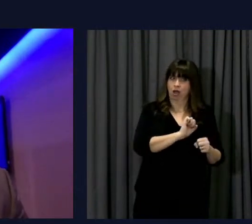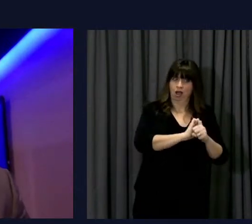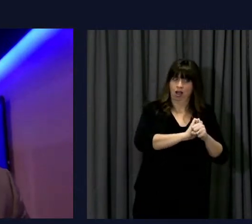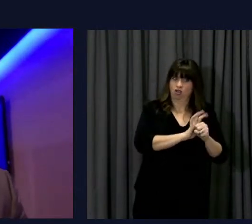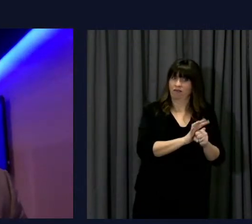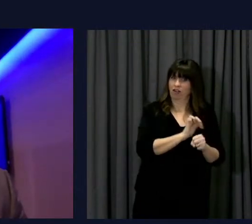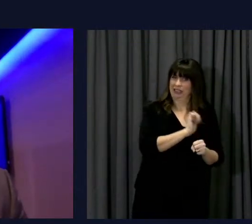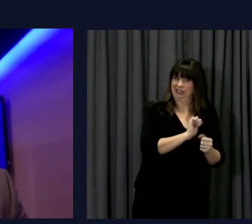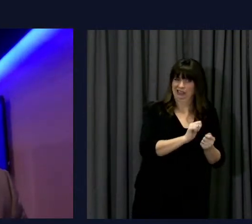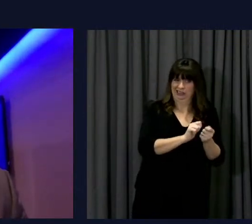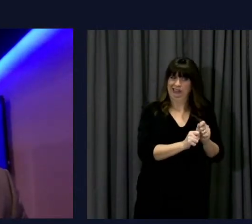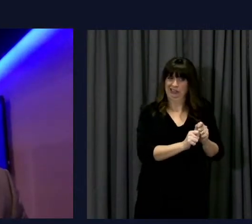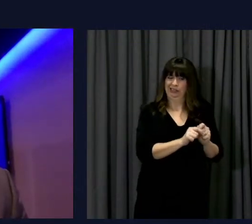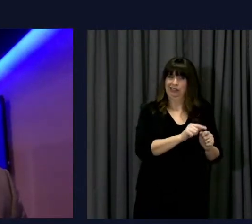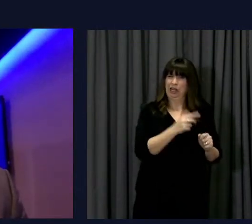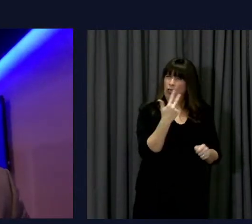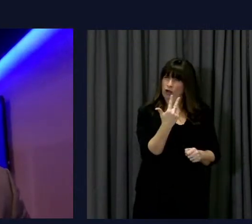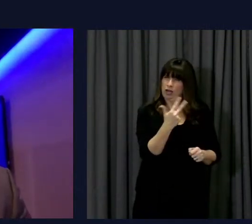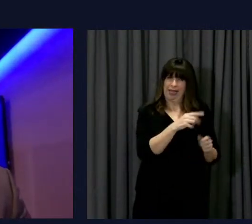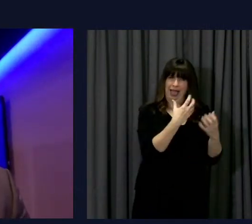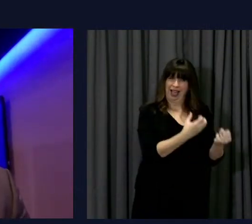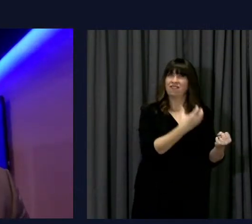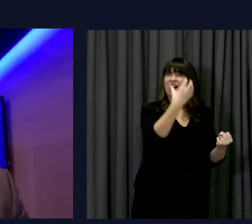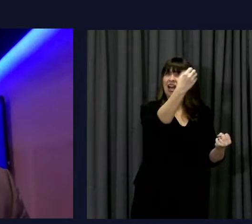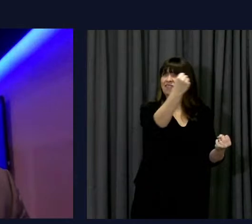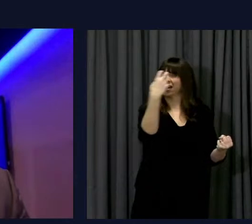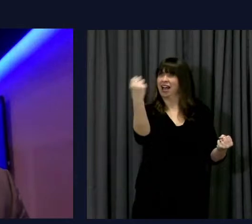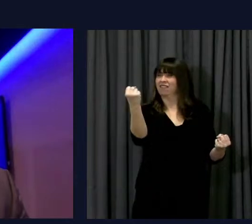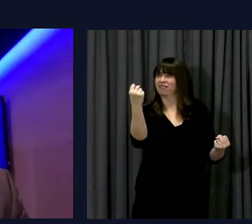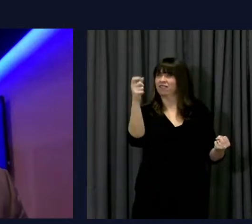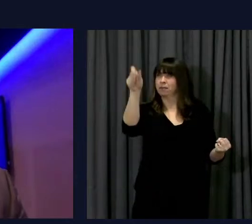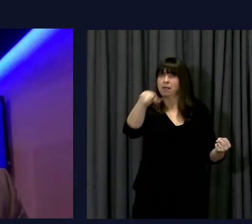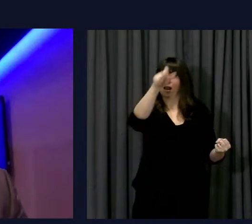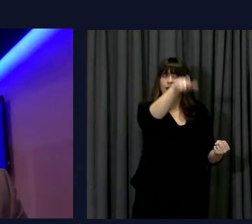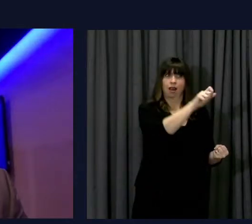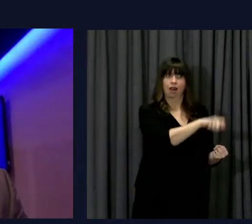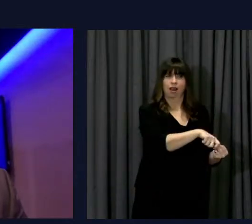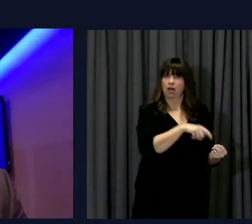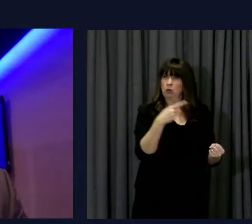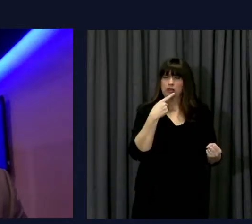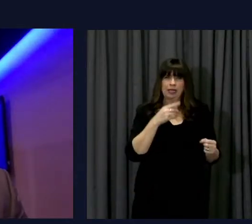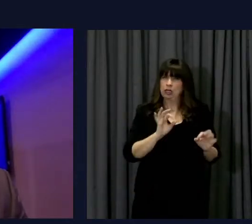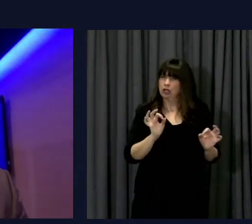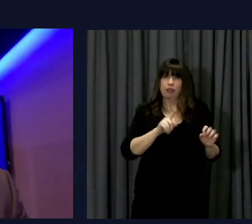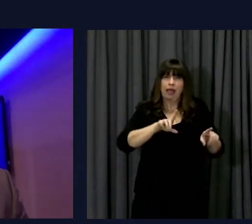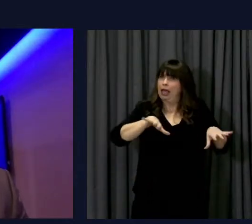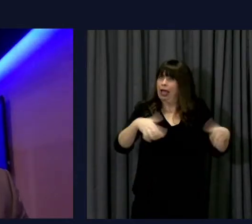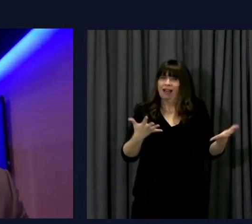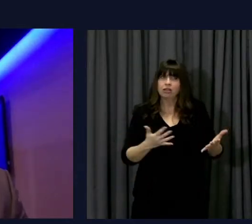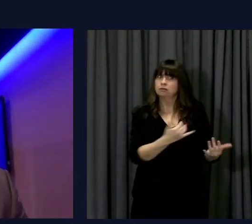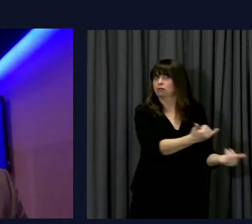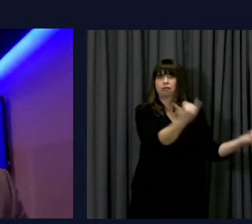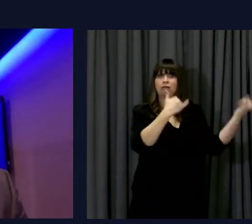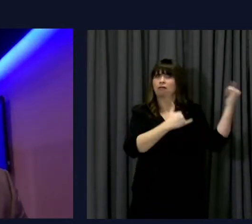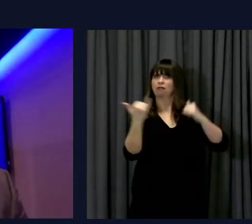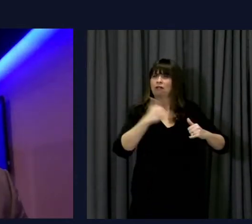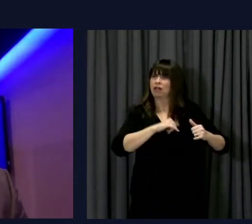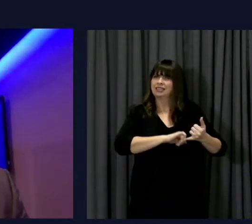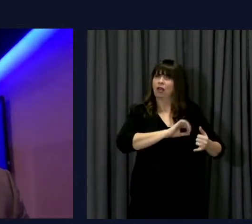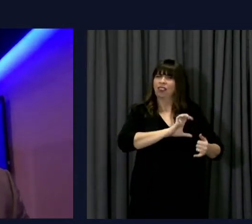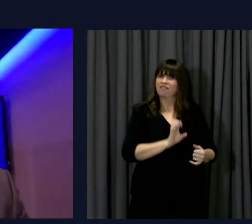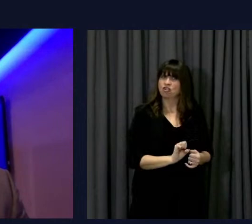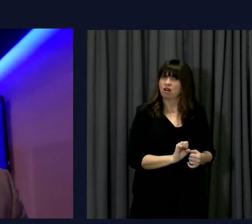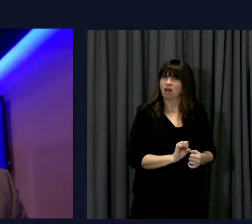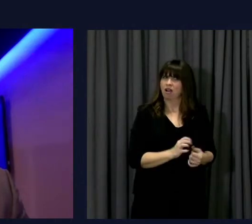no clear evidence of how they may have caught the virus. If that's not come from international travel, then is it safe to assume the South African